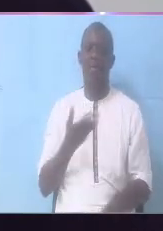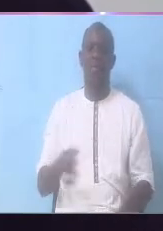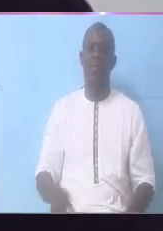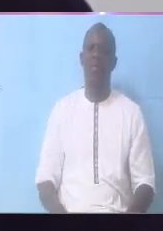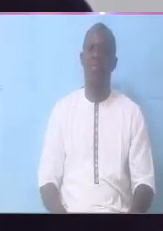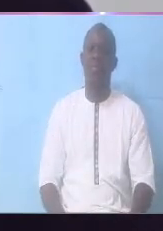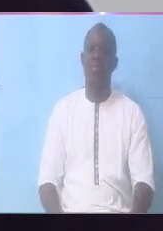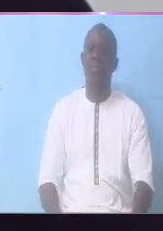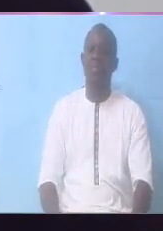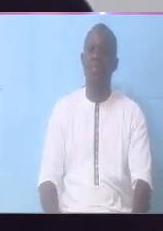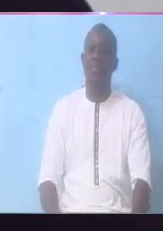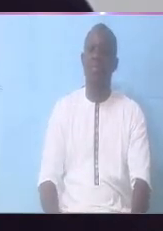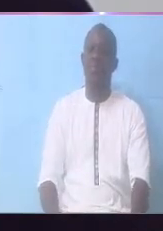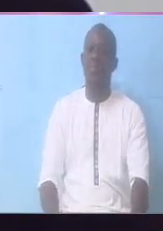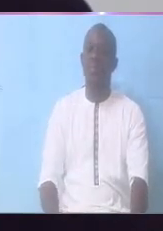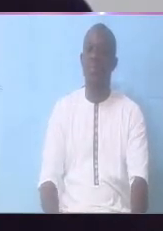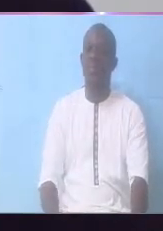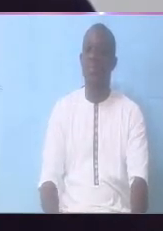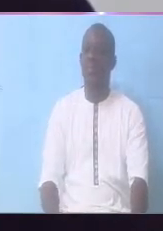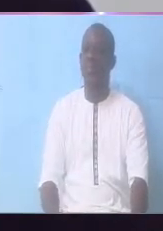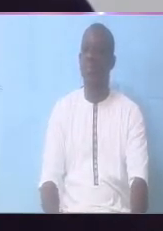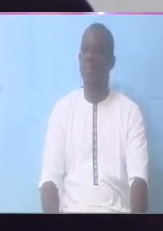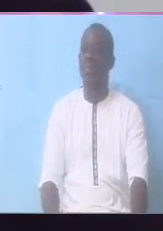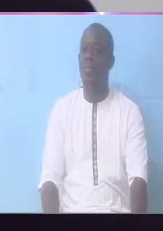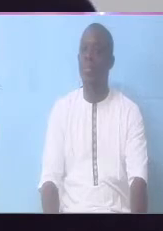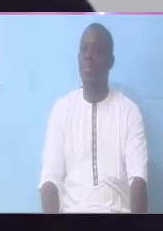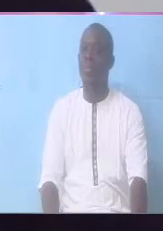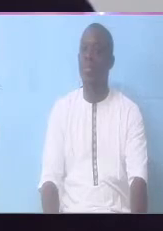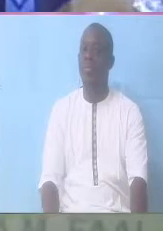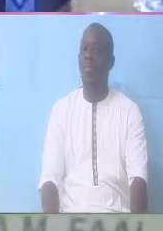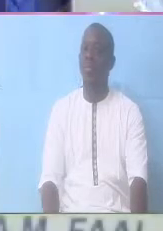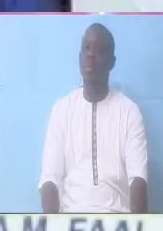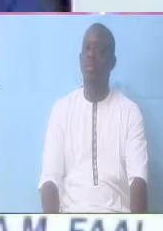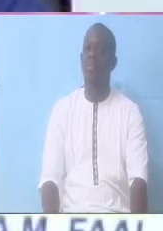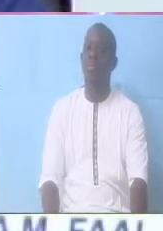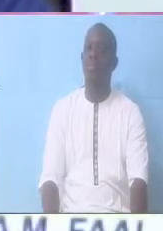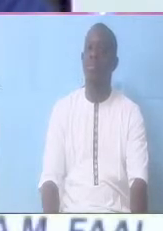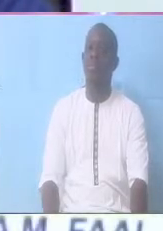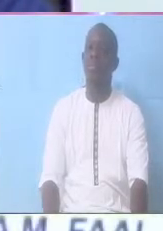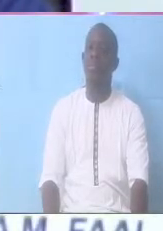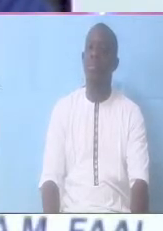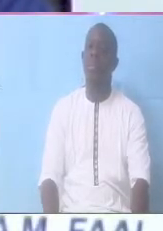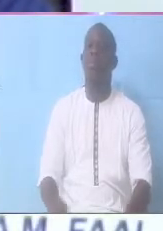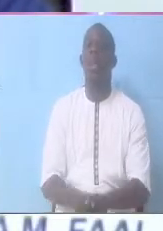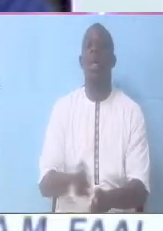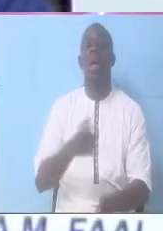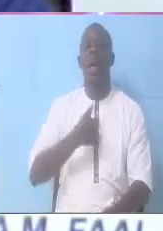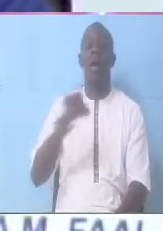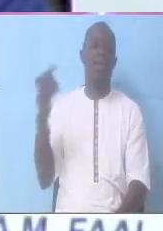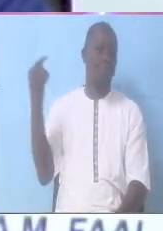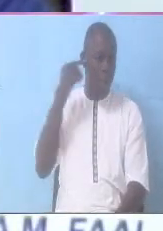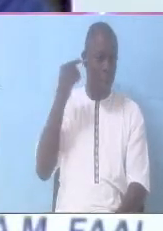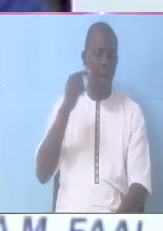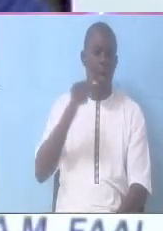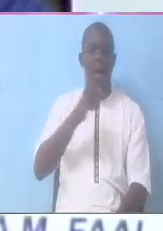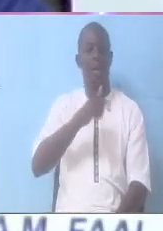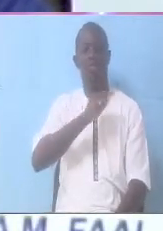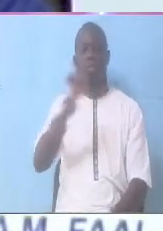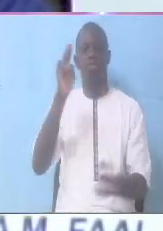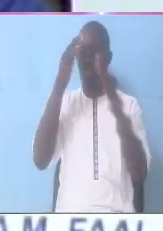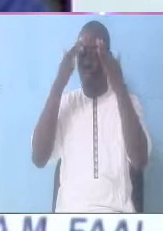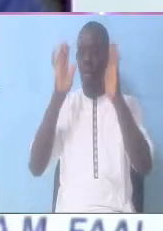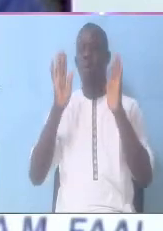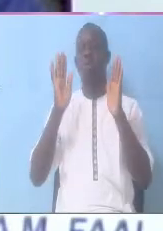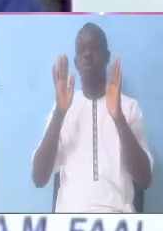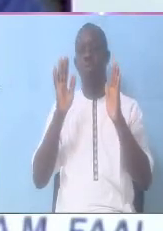no? Because this is an English term. You wouldn't say I know. I heard, but I didn't know. Okay, please. Okay, you heard.